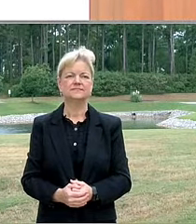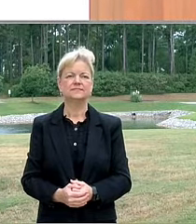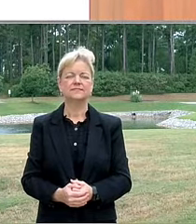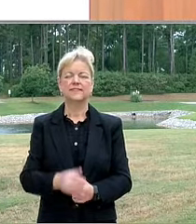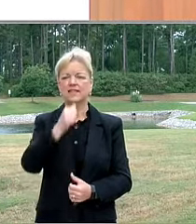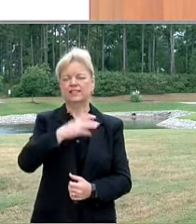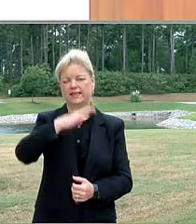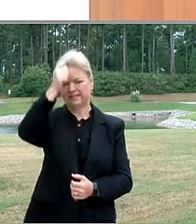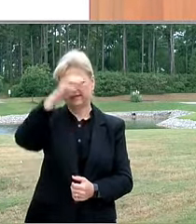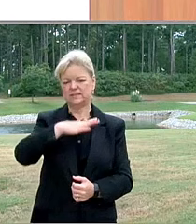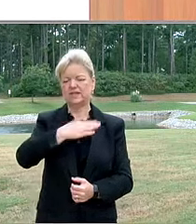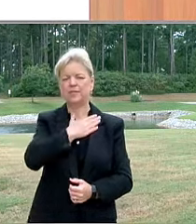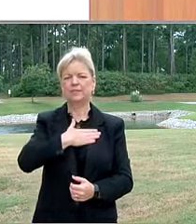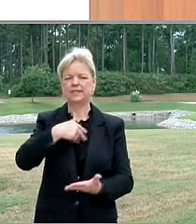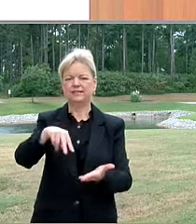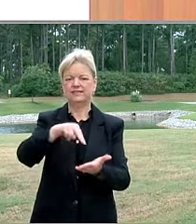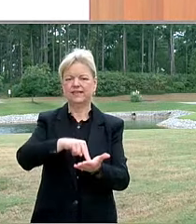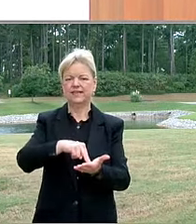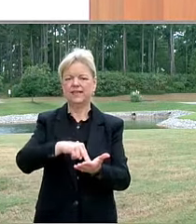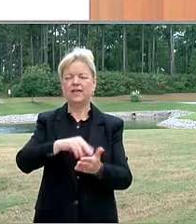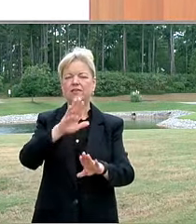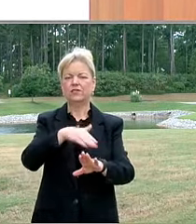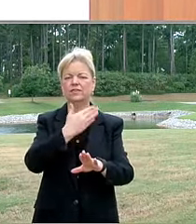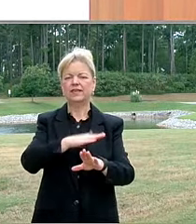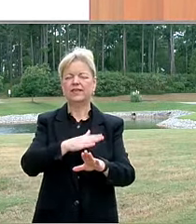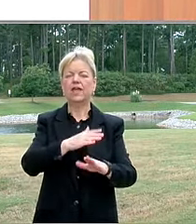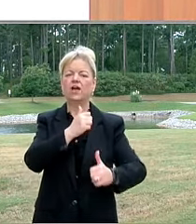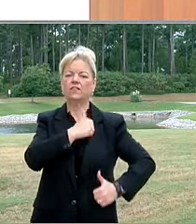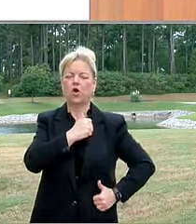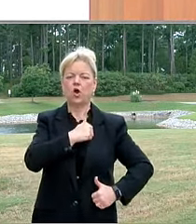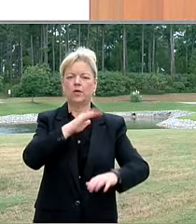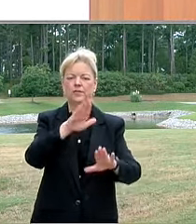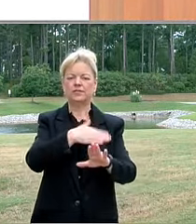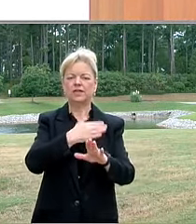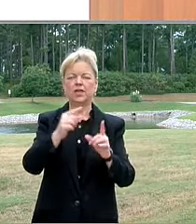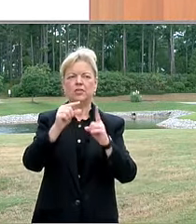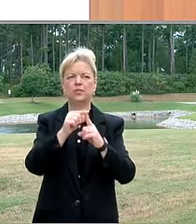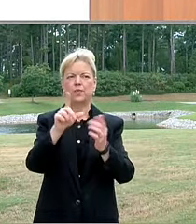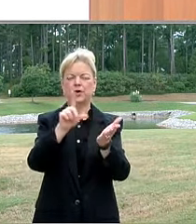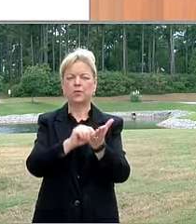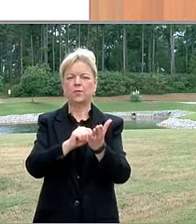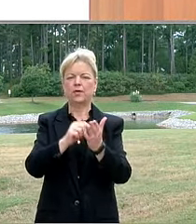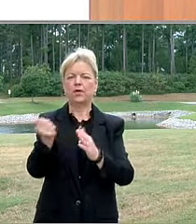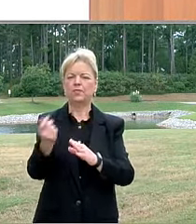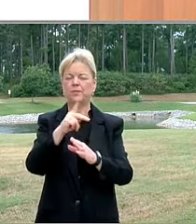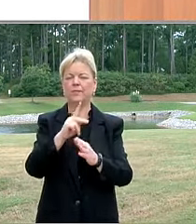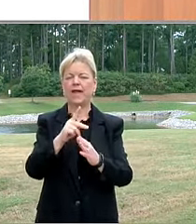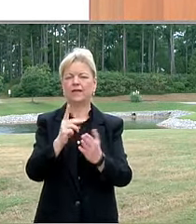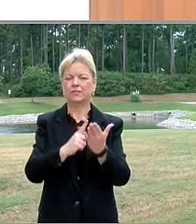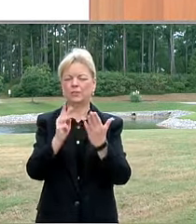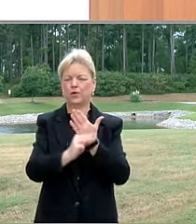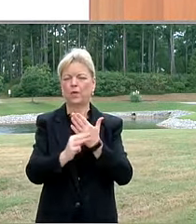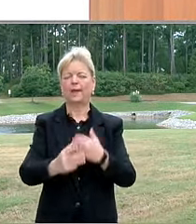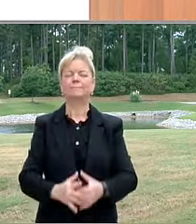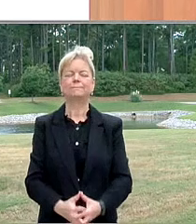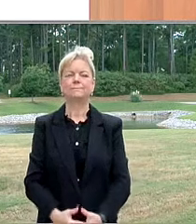Ladies and gentlemen, please stand for the singing of the Army song. The words are printed on the back of your programs.